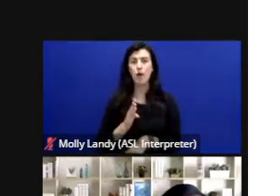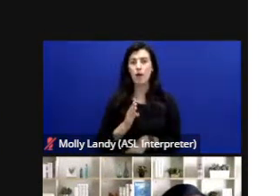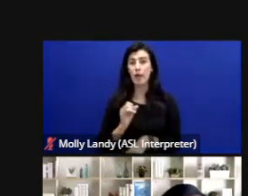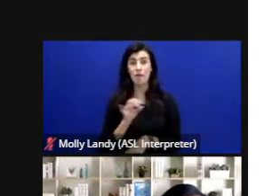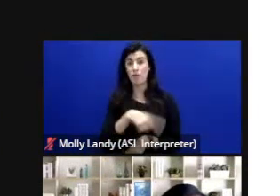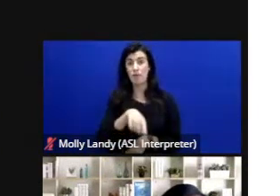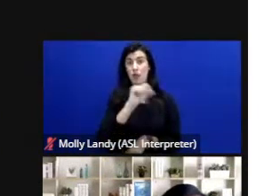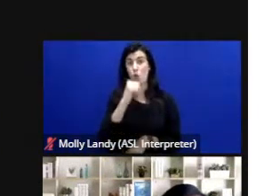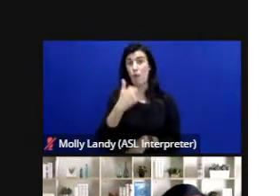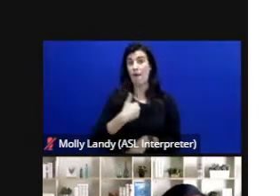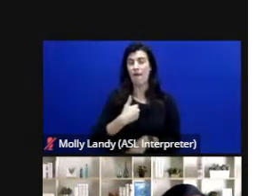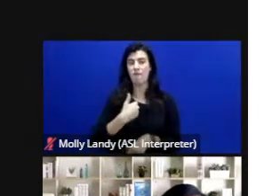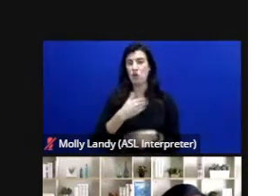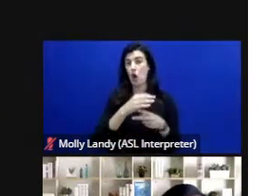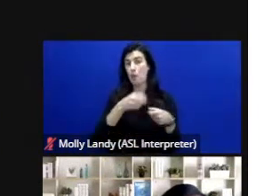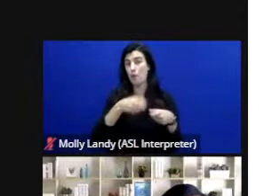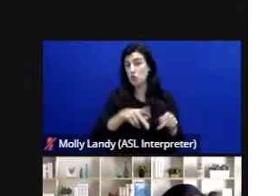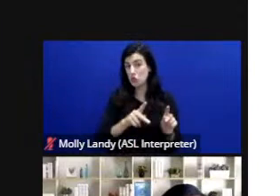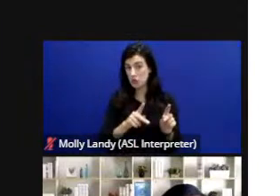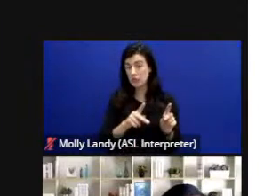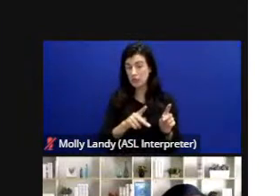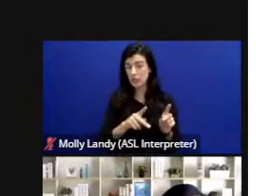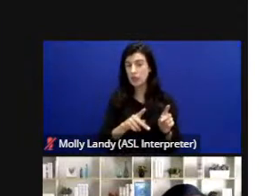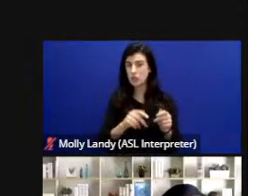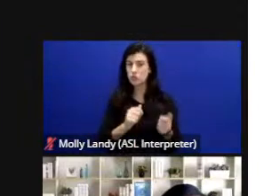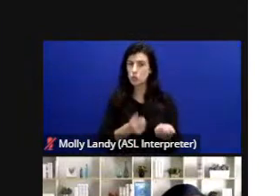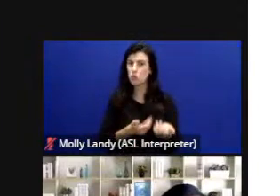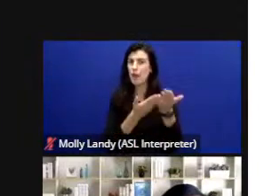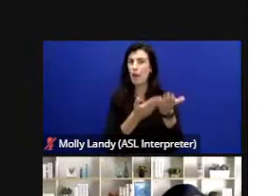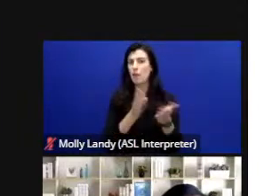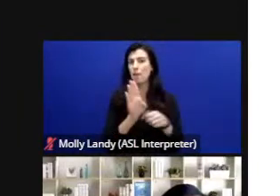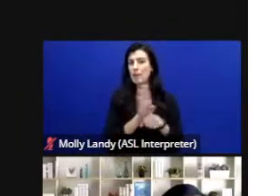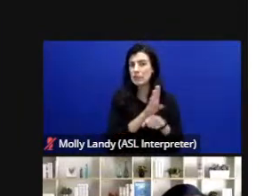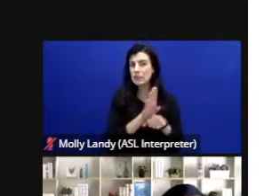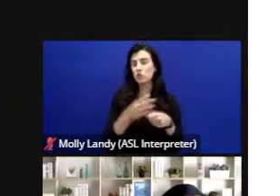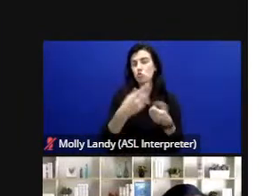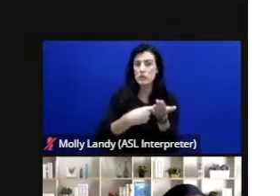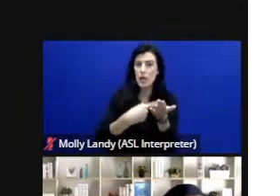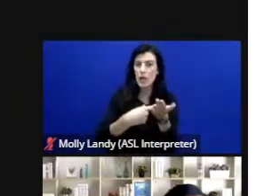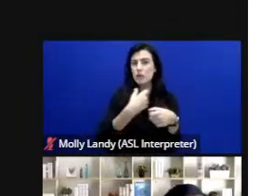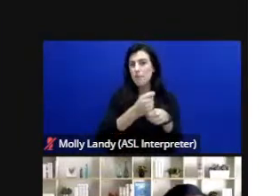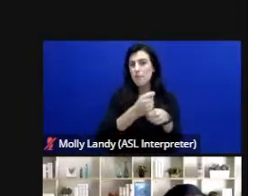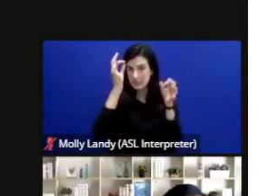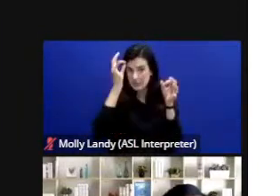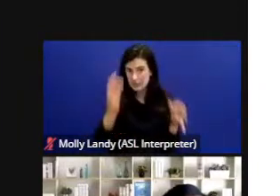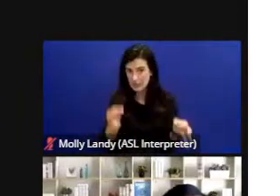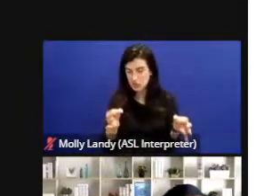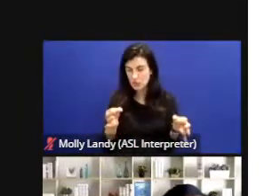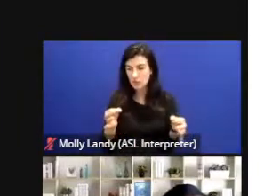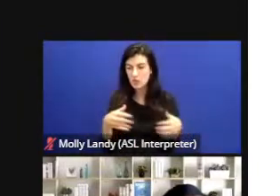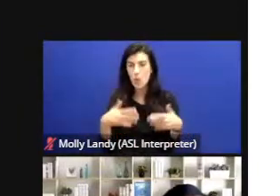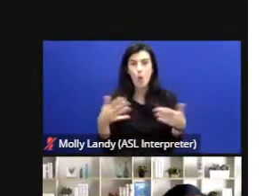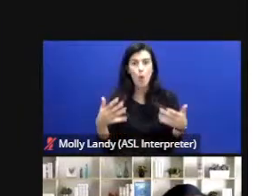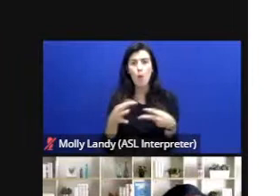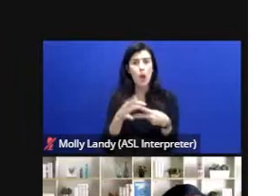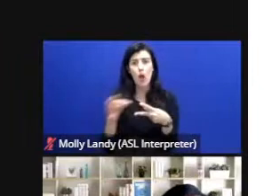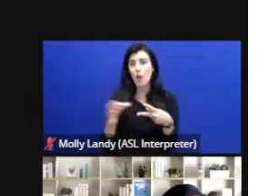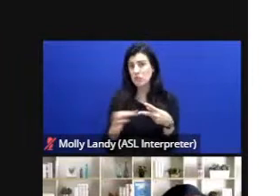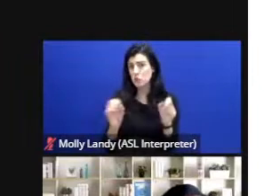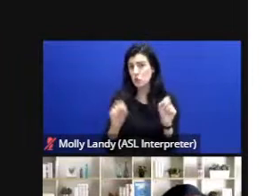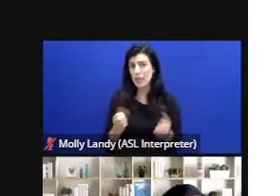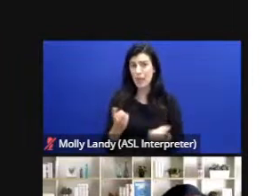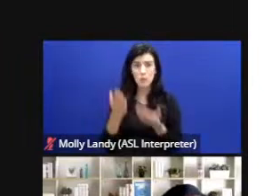opportunity to get to the business of actually discussing and making a decision. So options that could be presented to the